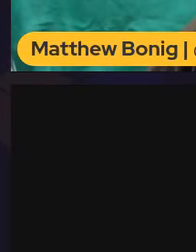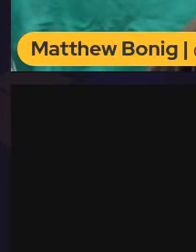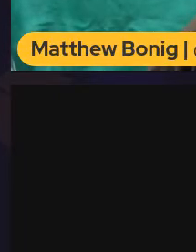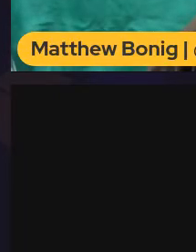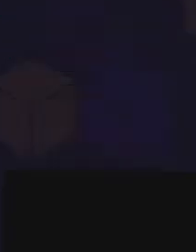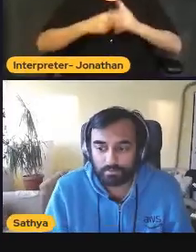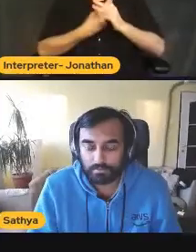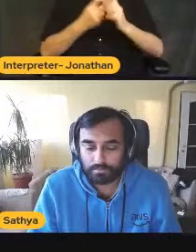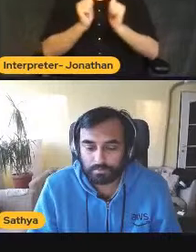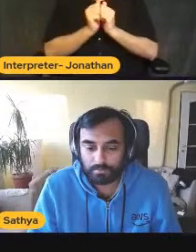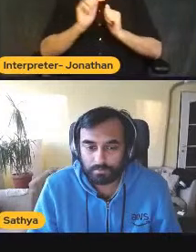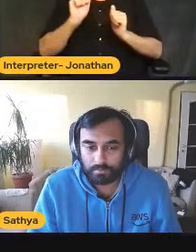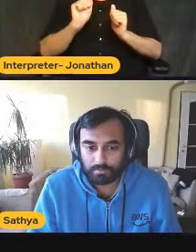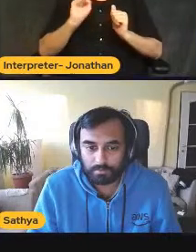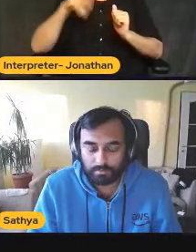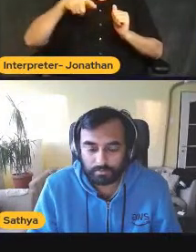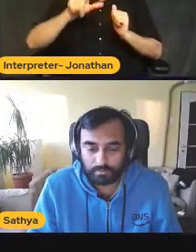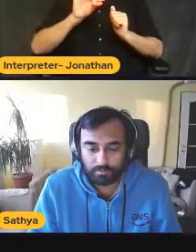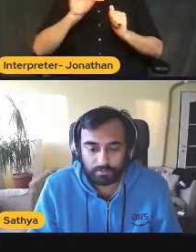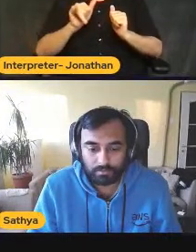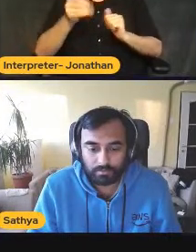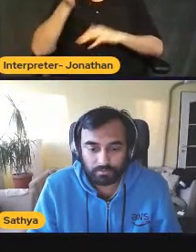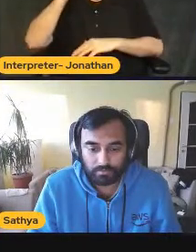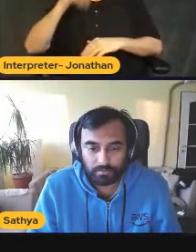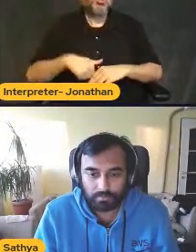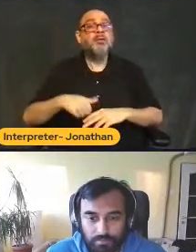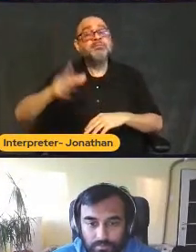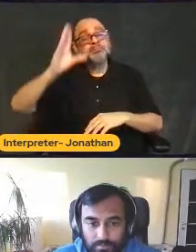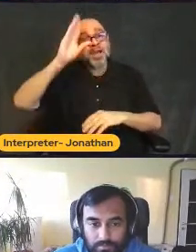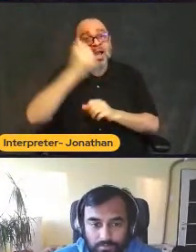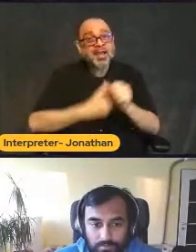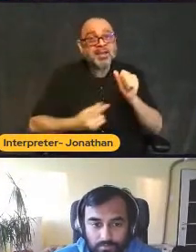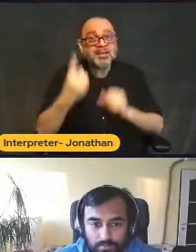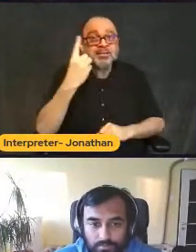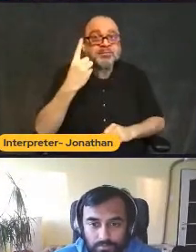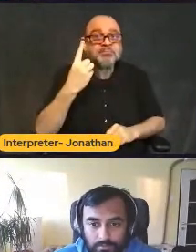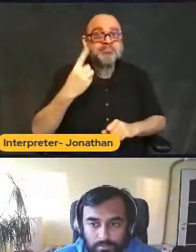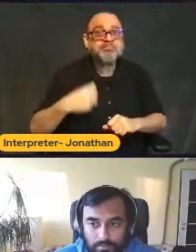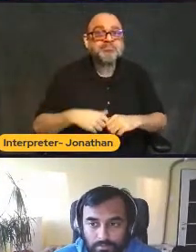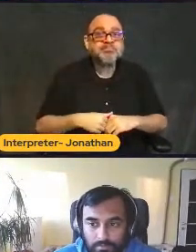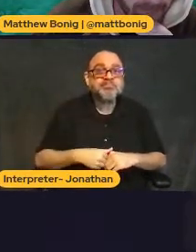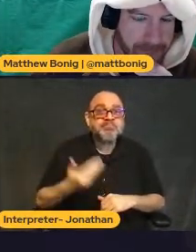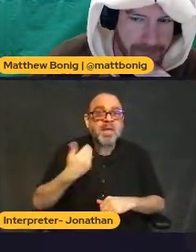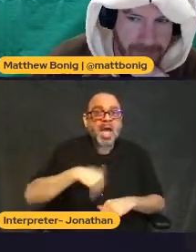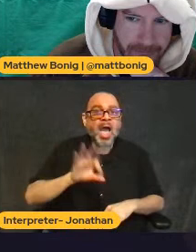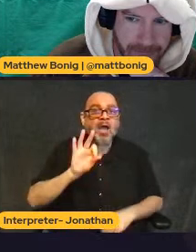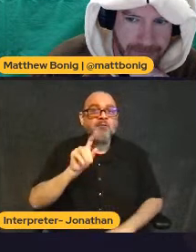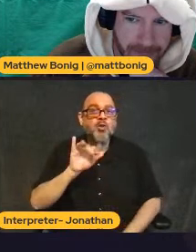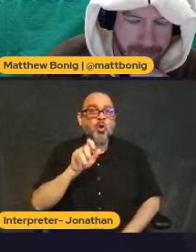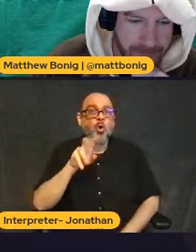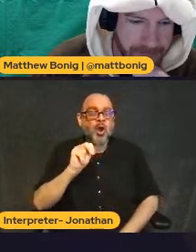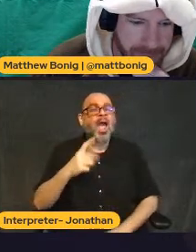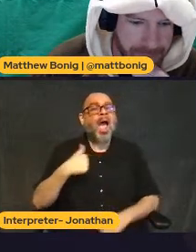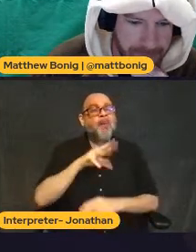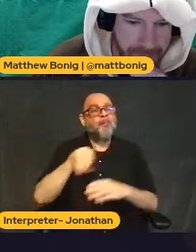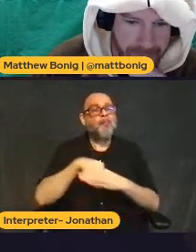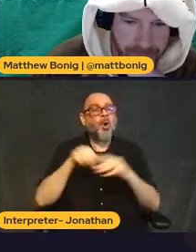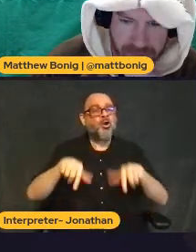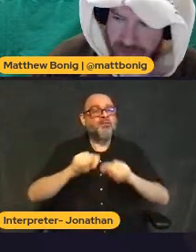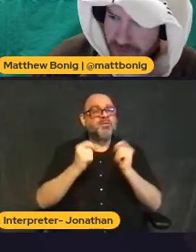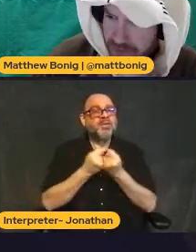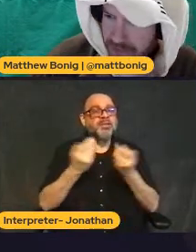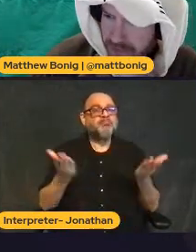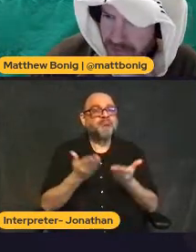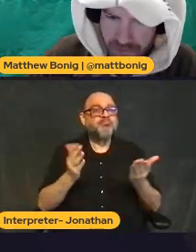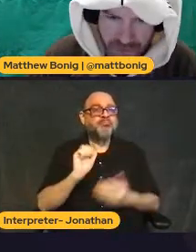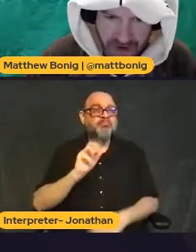the Amplify talk. Hi everyone, my name is Florian and I'm part of a dev team at AWS, and today I'm going